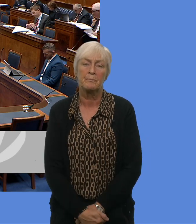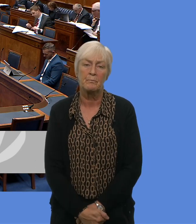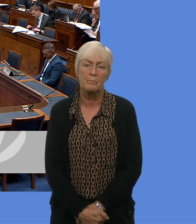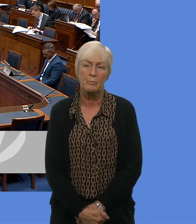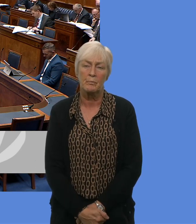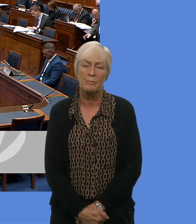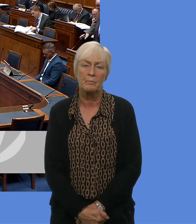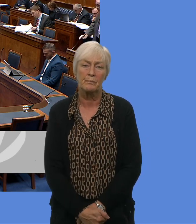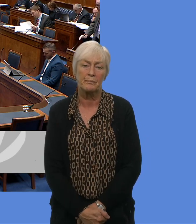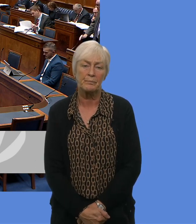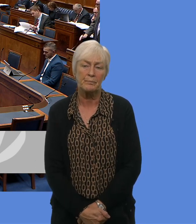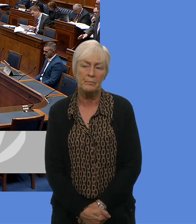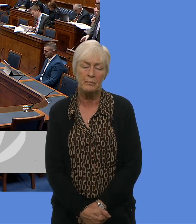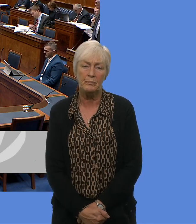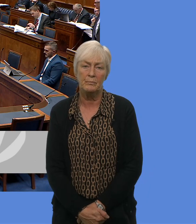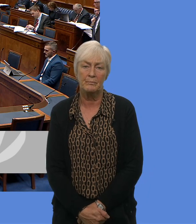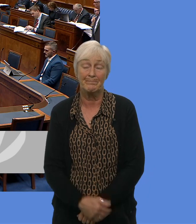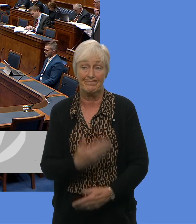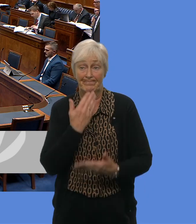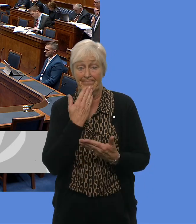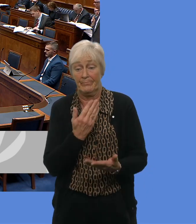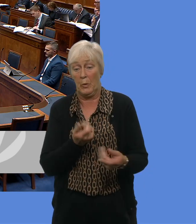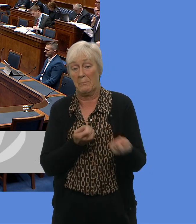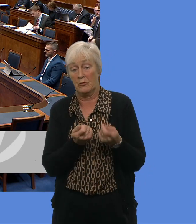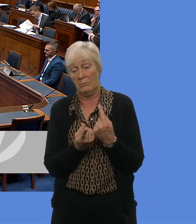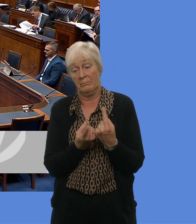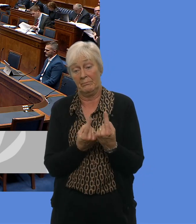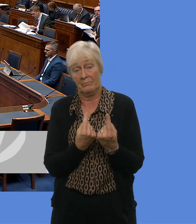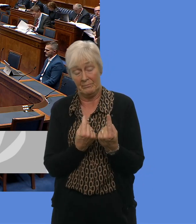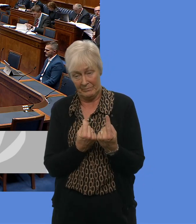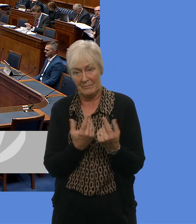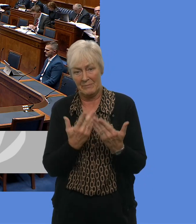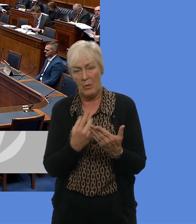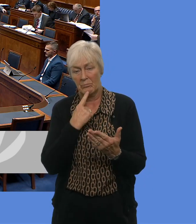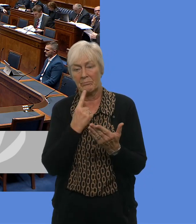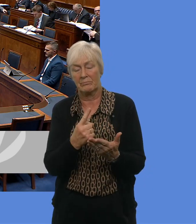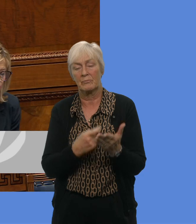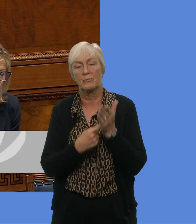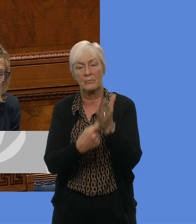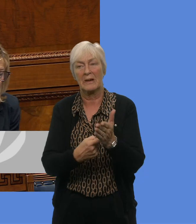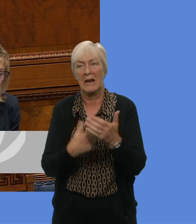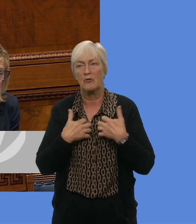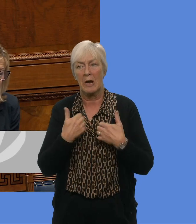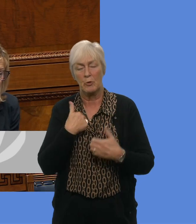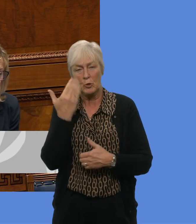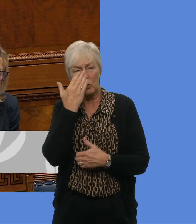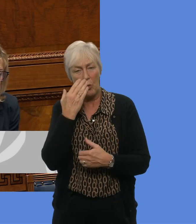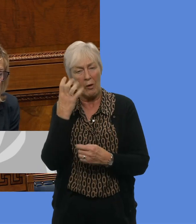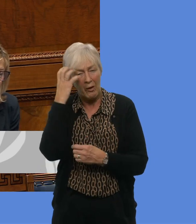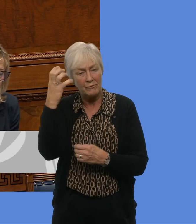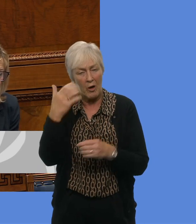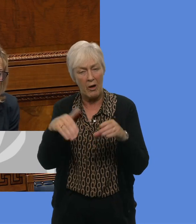Steve Aiken. Thank the Minister for his remarks so far, and may I make a declaration of interest as a school governor for Kilbride Central Primary